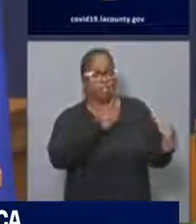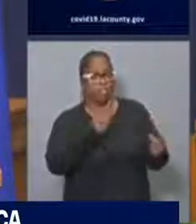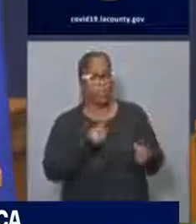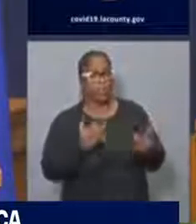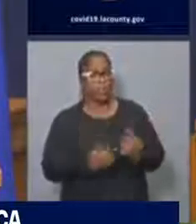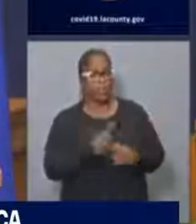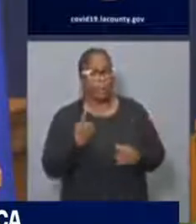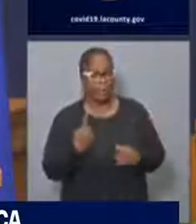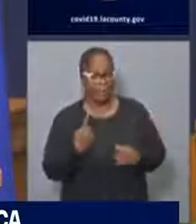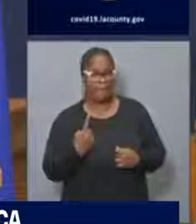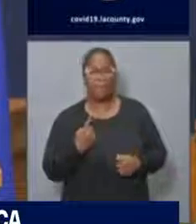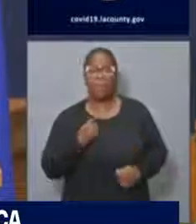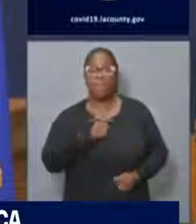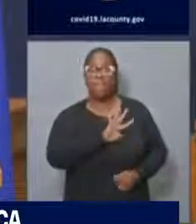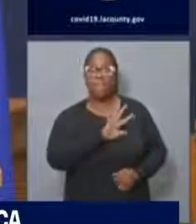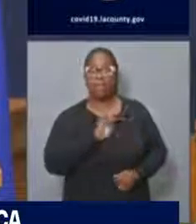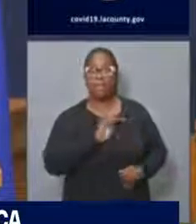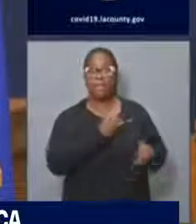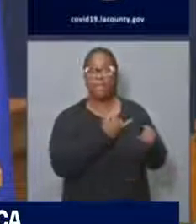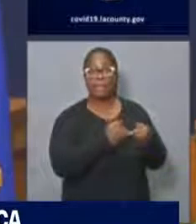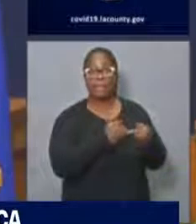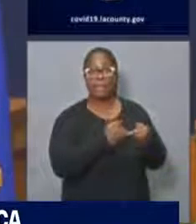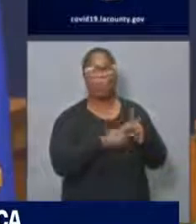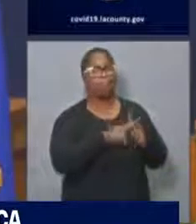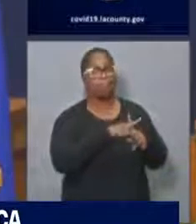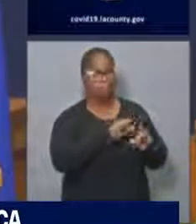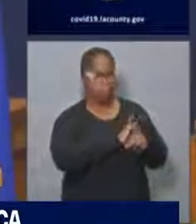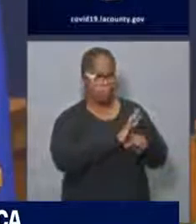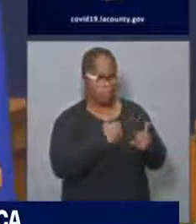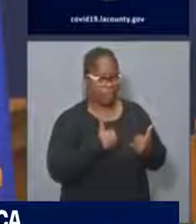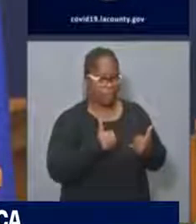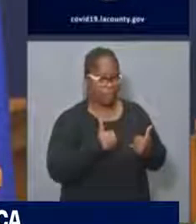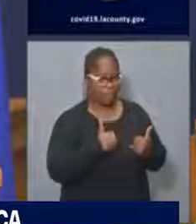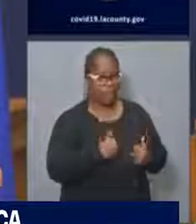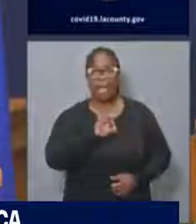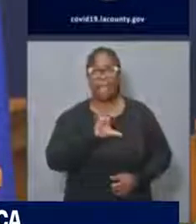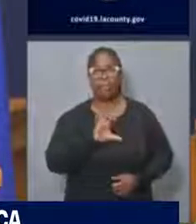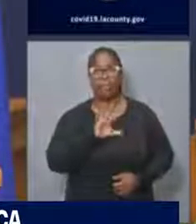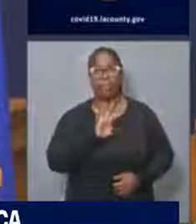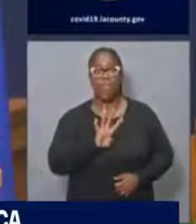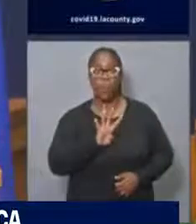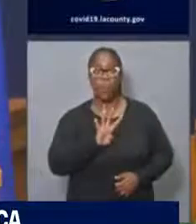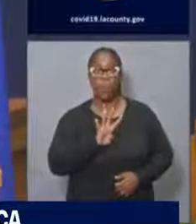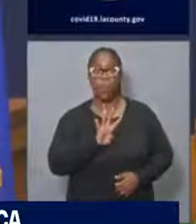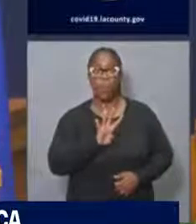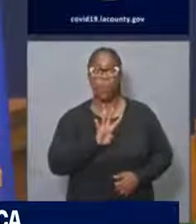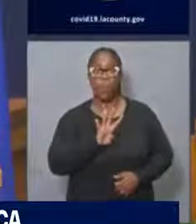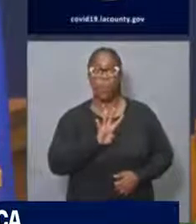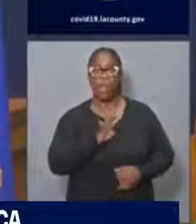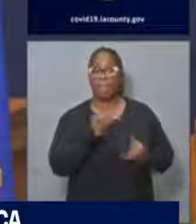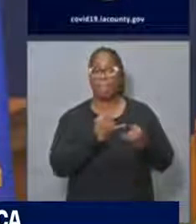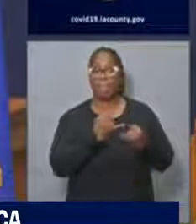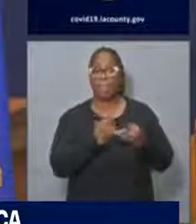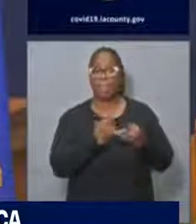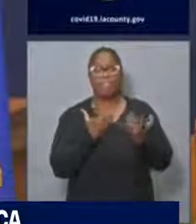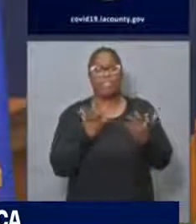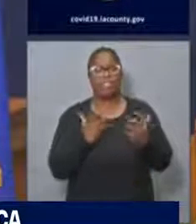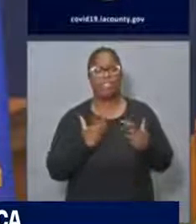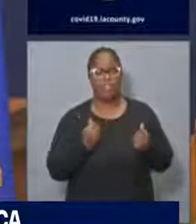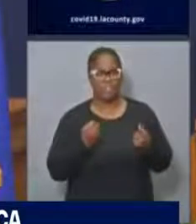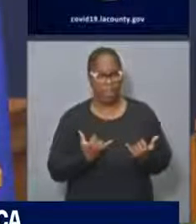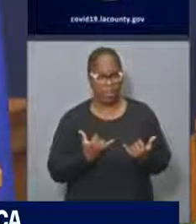facilities today 47 inmates that are positive, 804 people that are incarcerated that